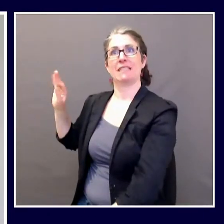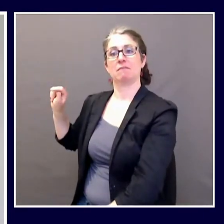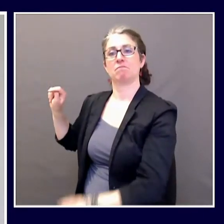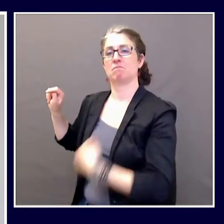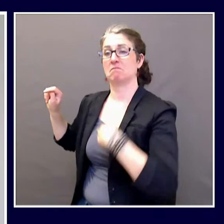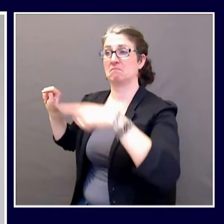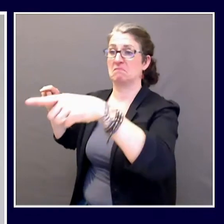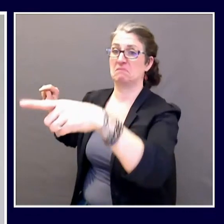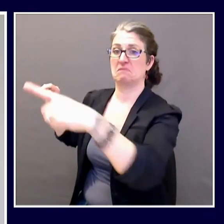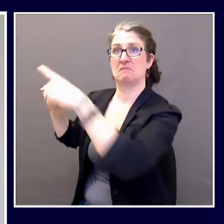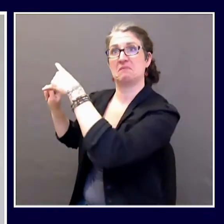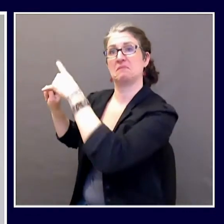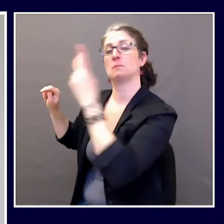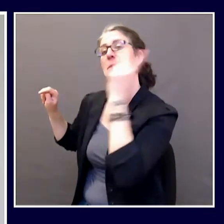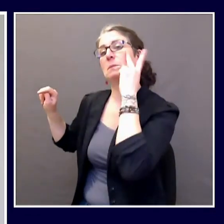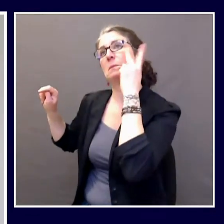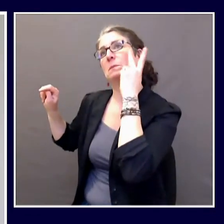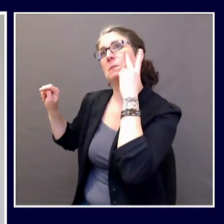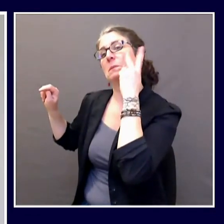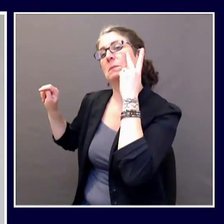it squares in Maine.